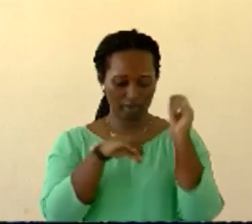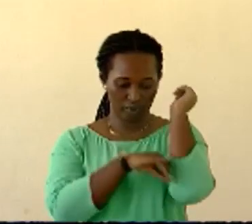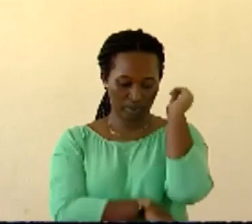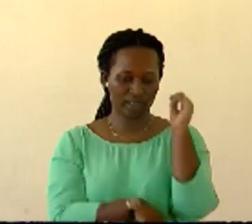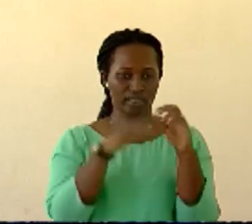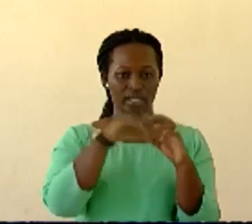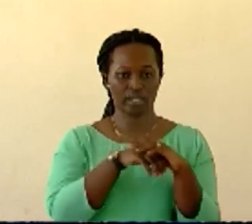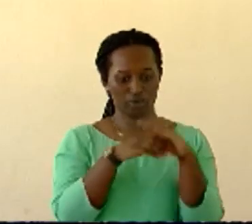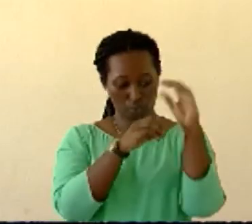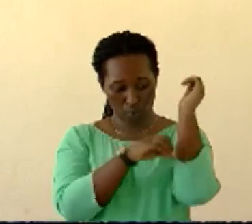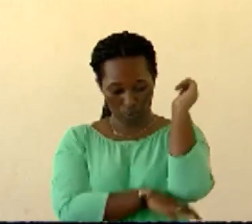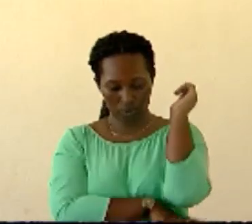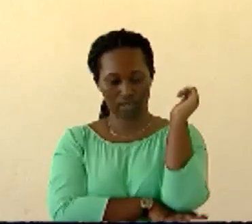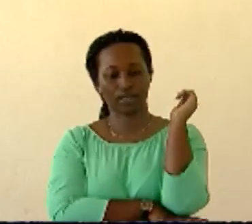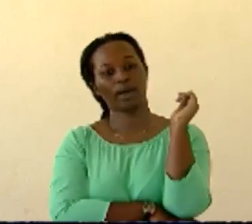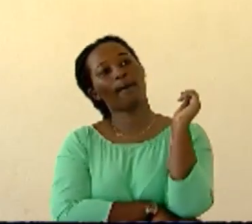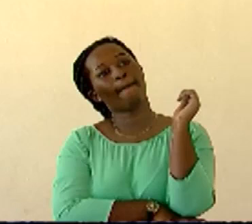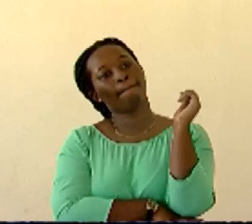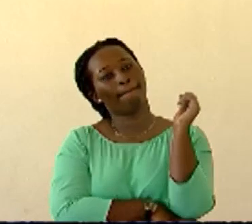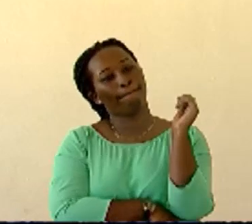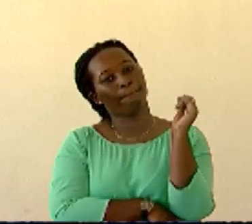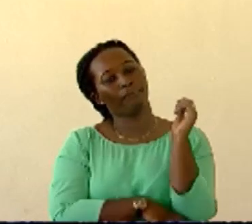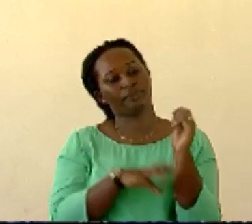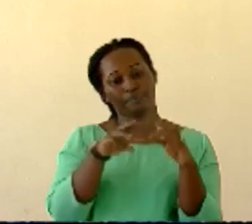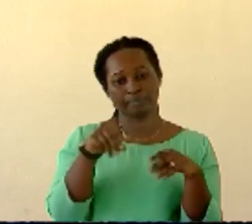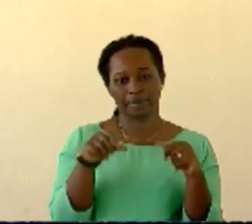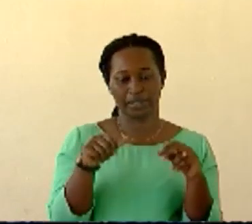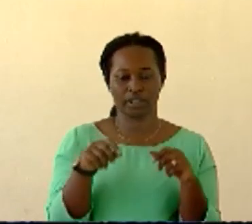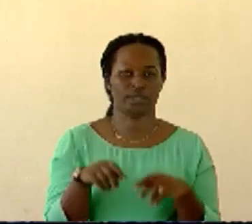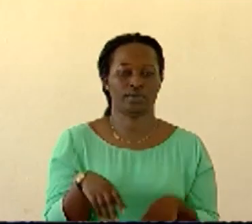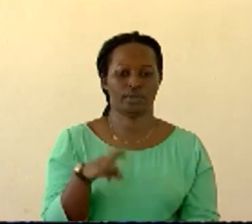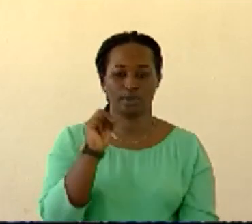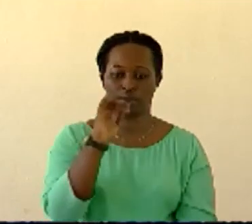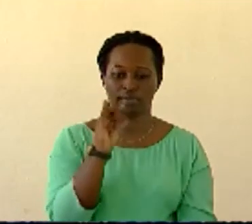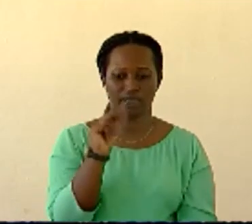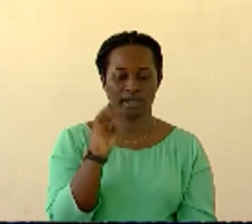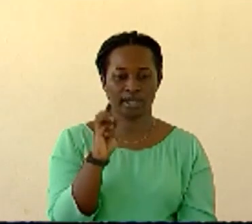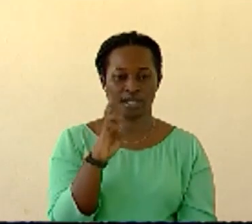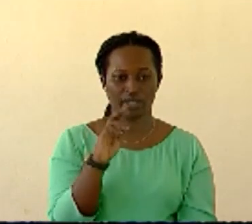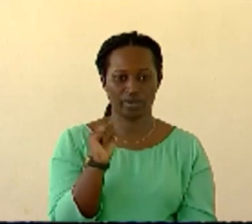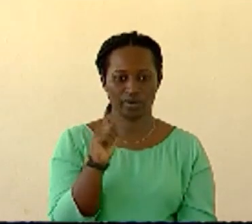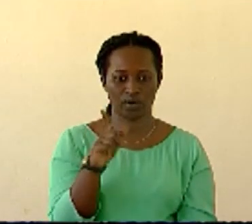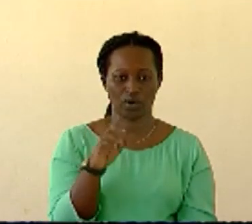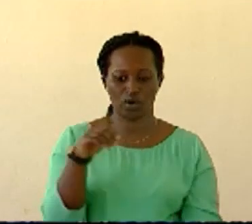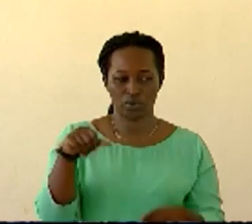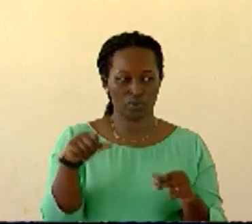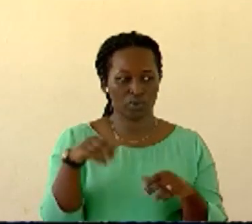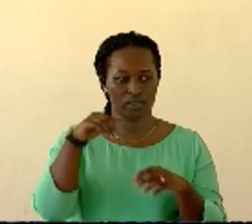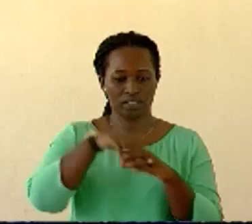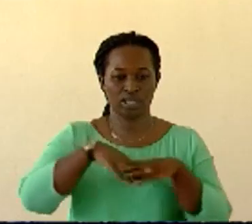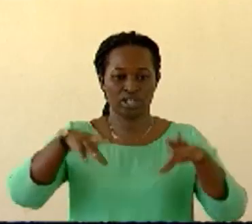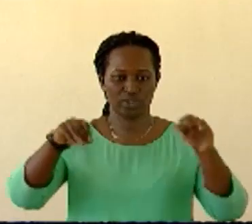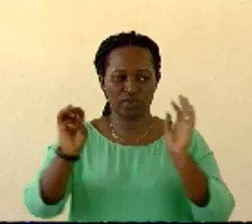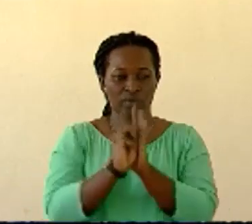root by osmosis. Mineral salts in the soil, like